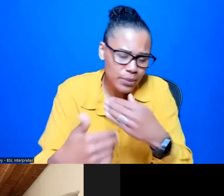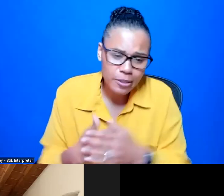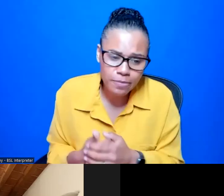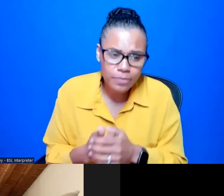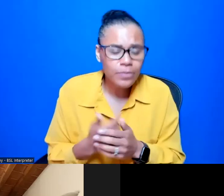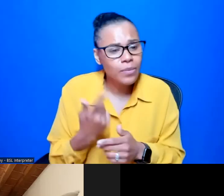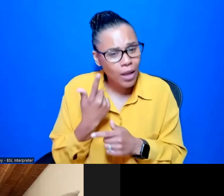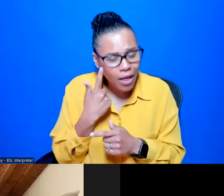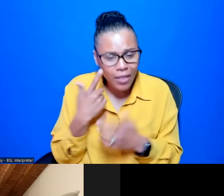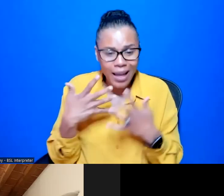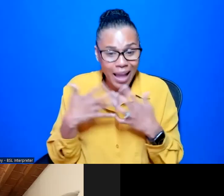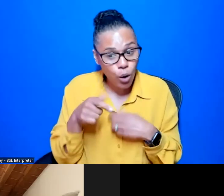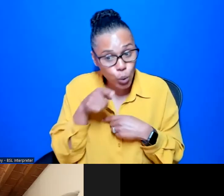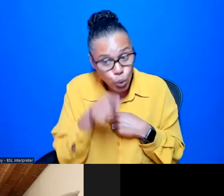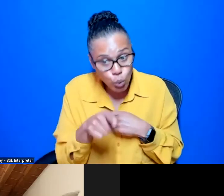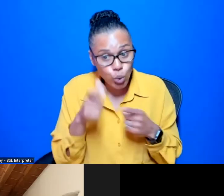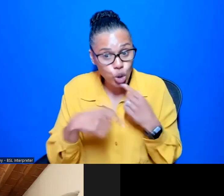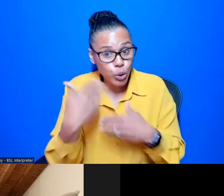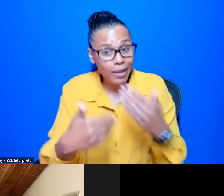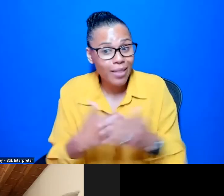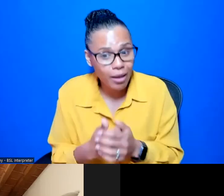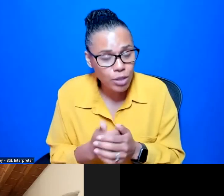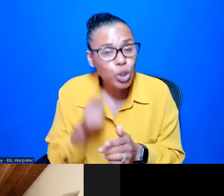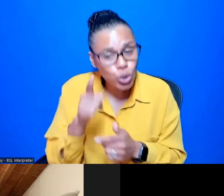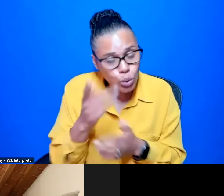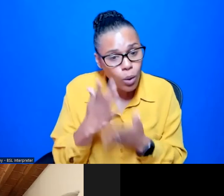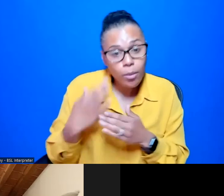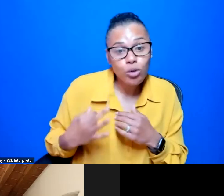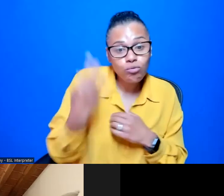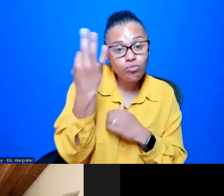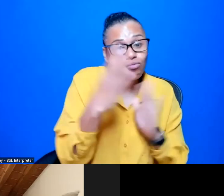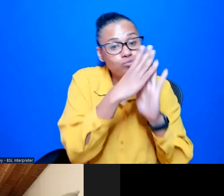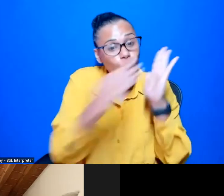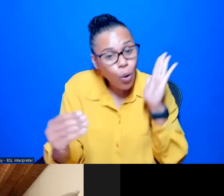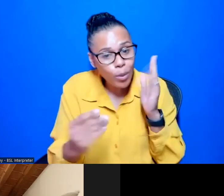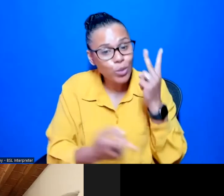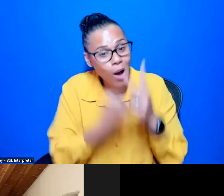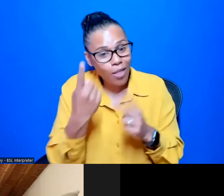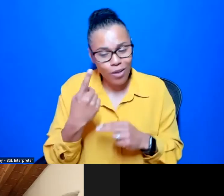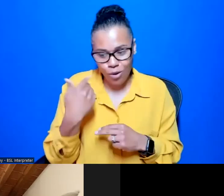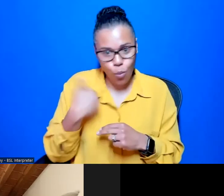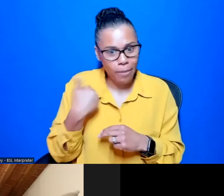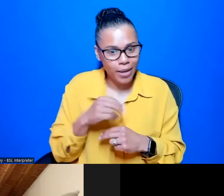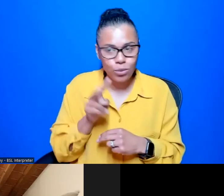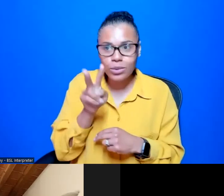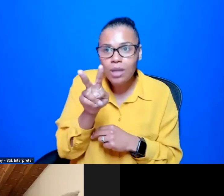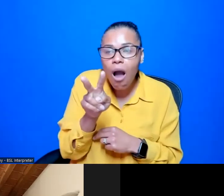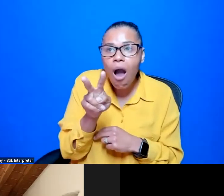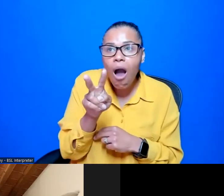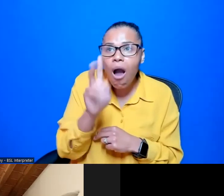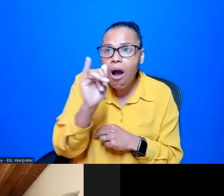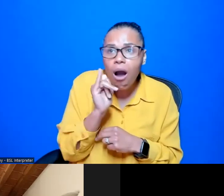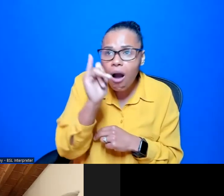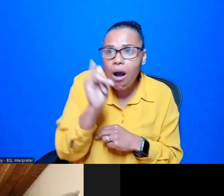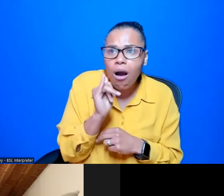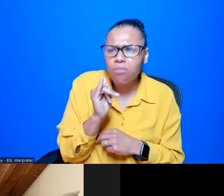actually providing yourself as a role model to so many other women who might look like you and might think, actually, I don't see myself represented